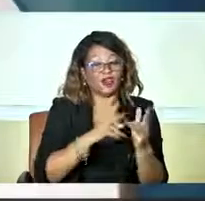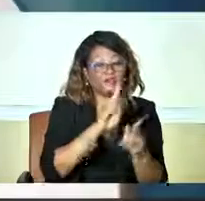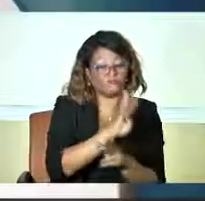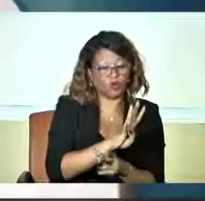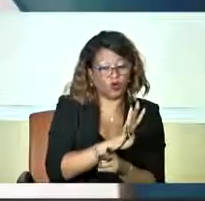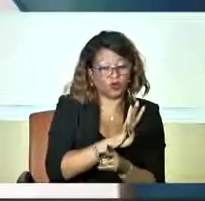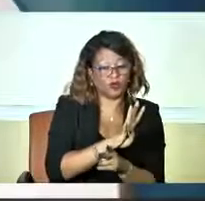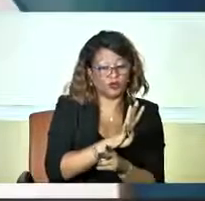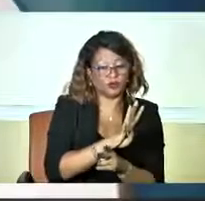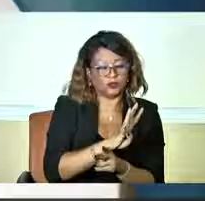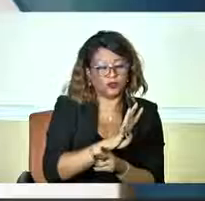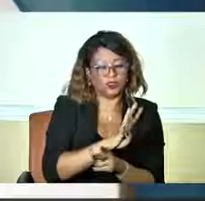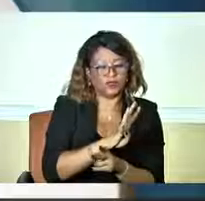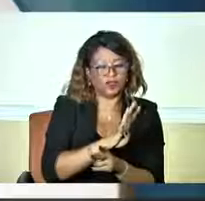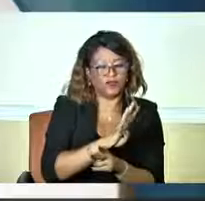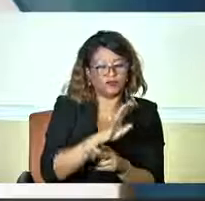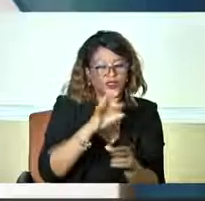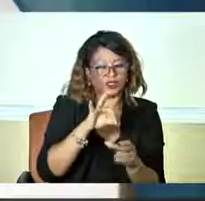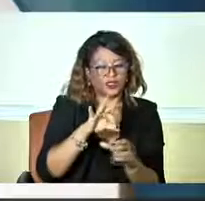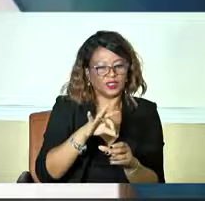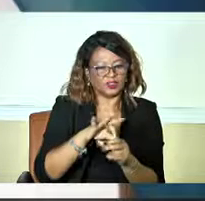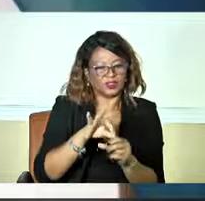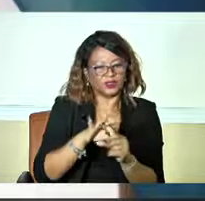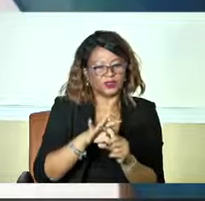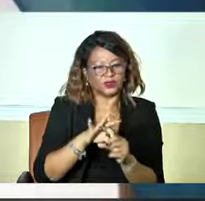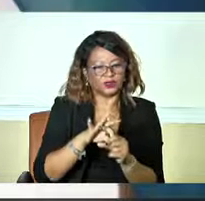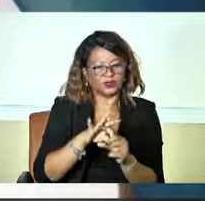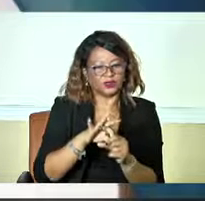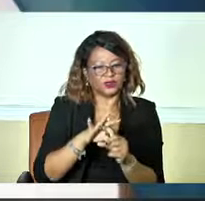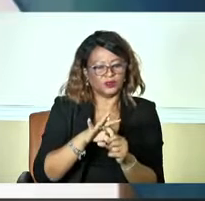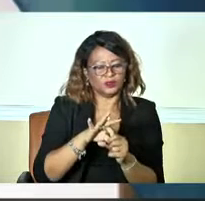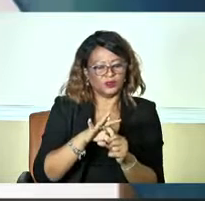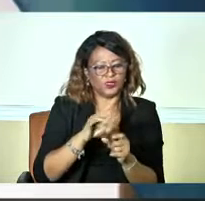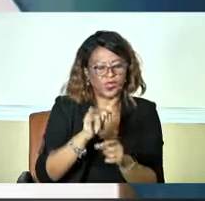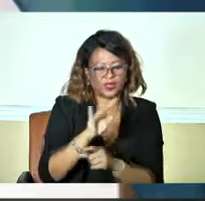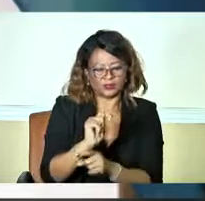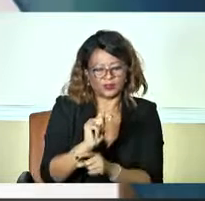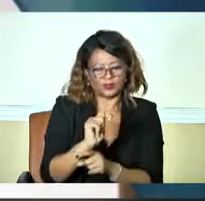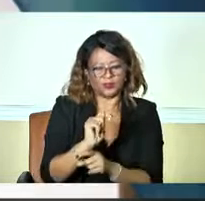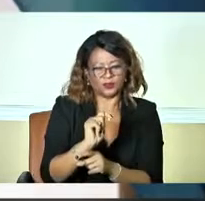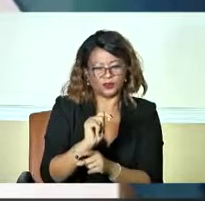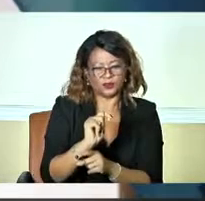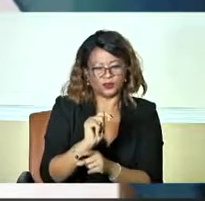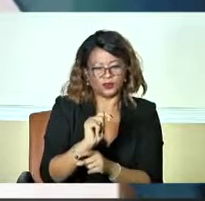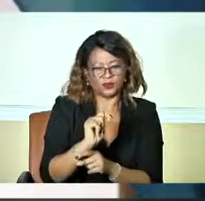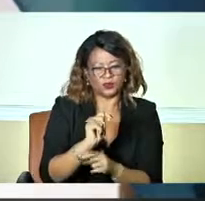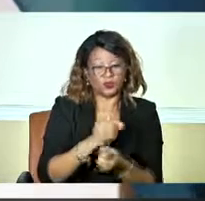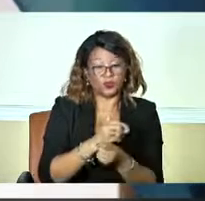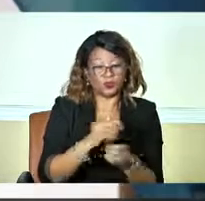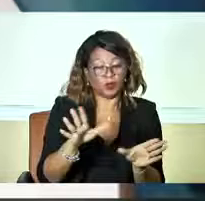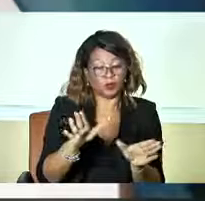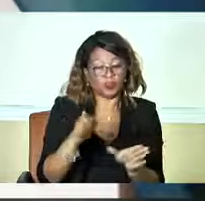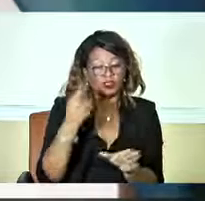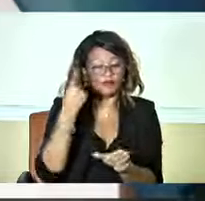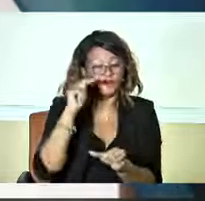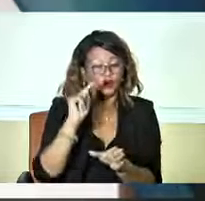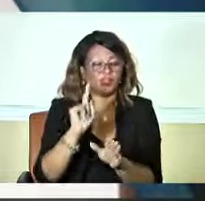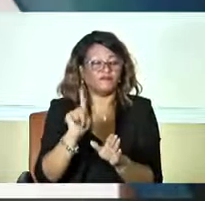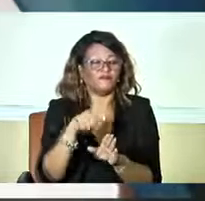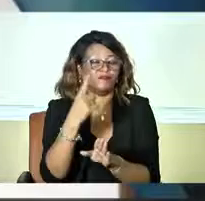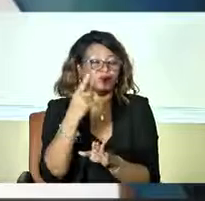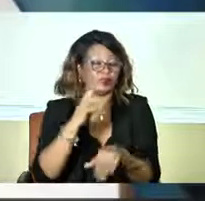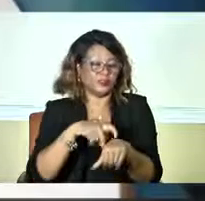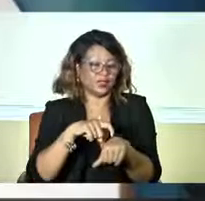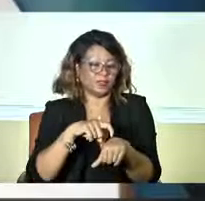Section 22 of the Electronic Communications and Transactions Act was populated for the first